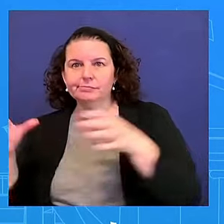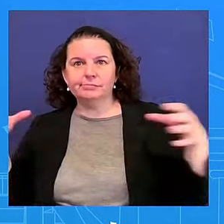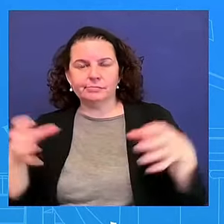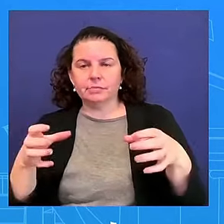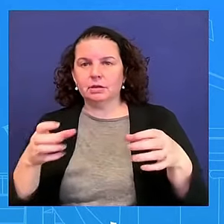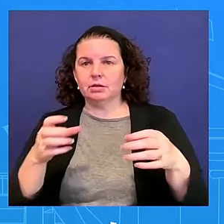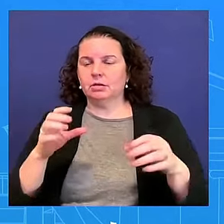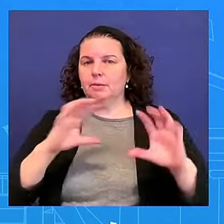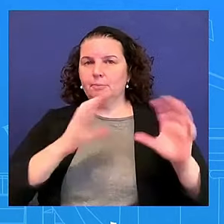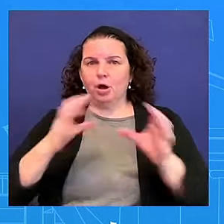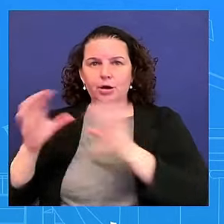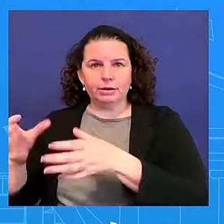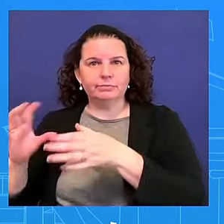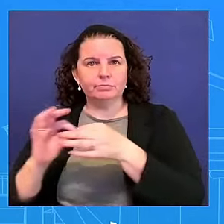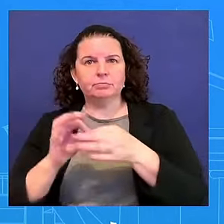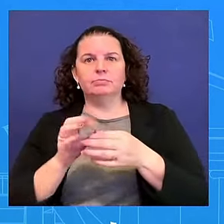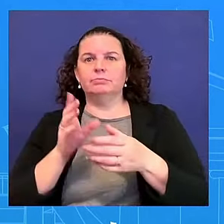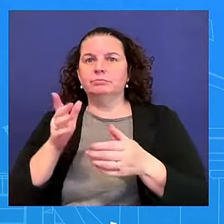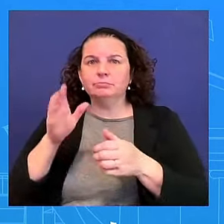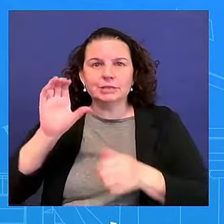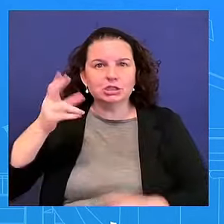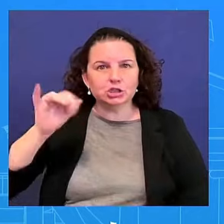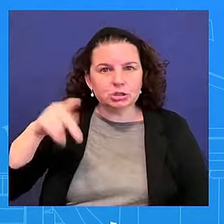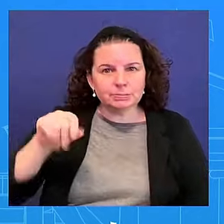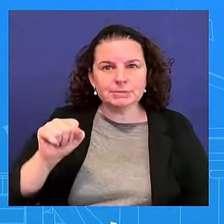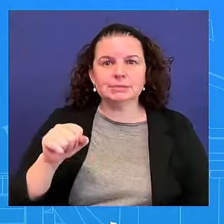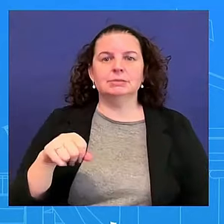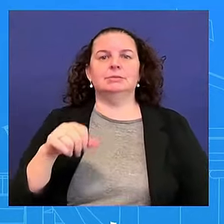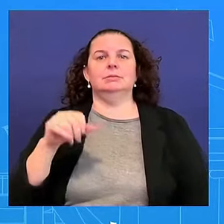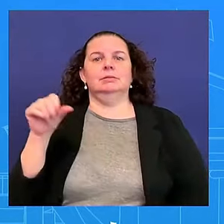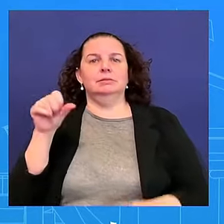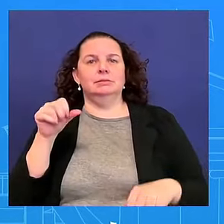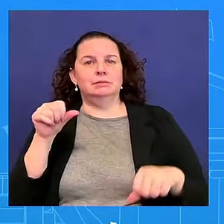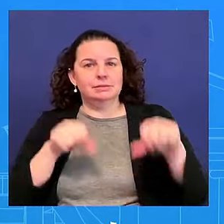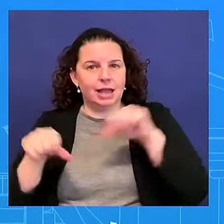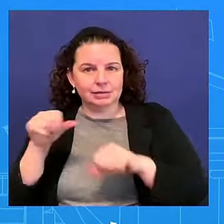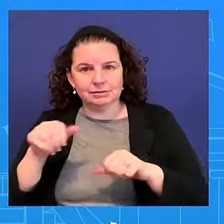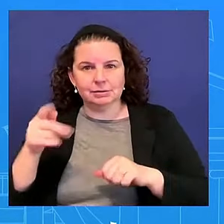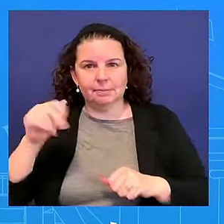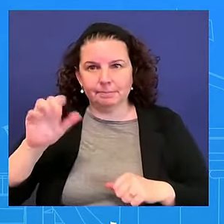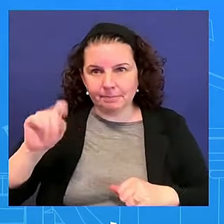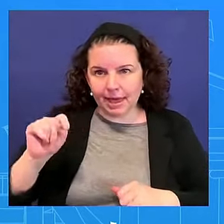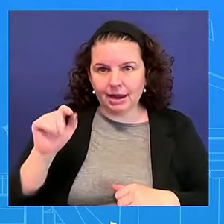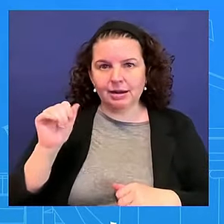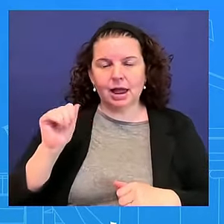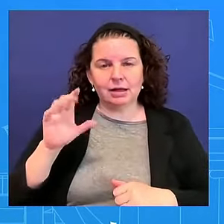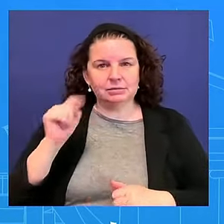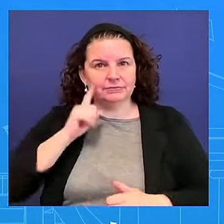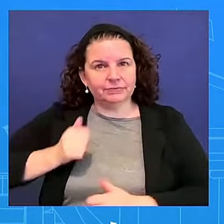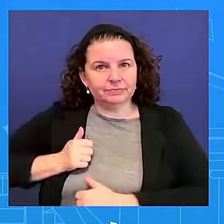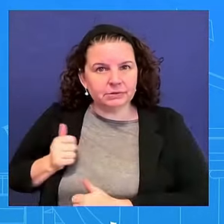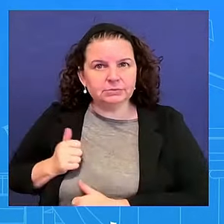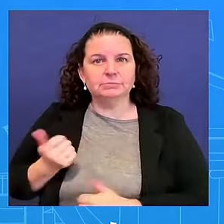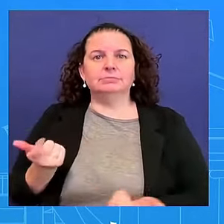he's been able to do that elected officials, presidents before him have been trying to do and could not get